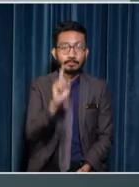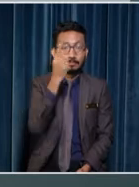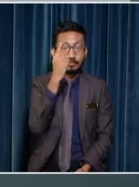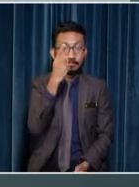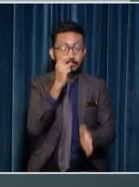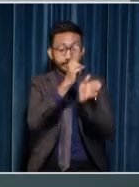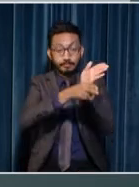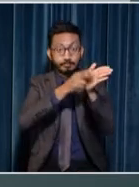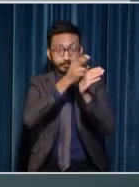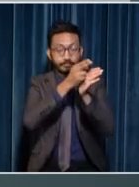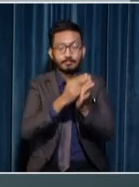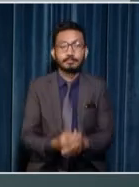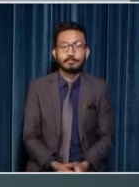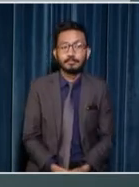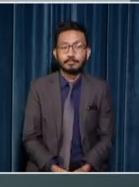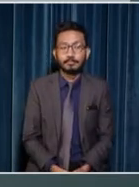11 hours,